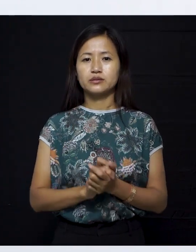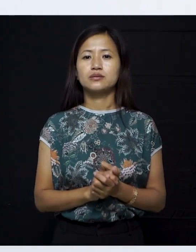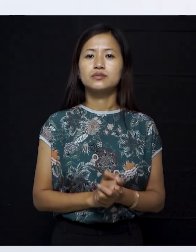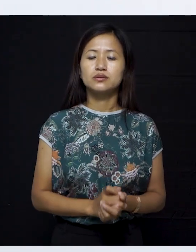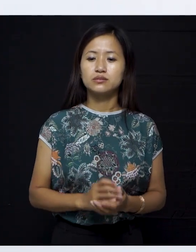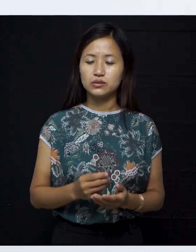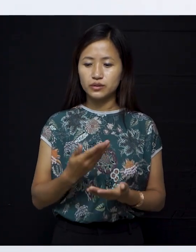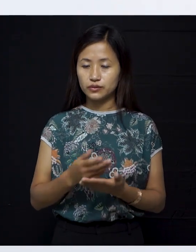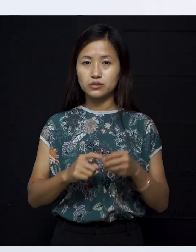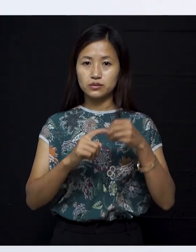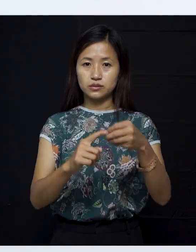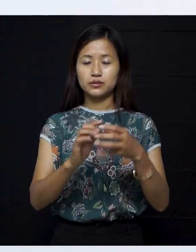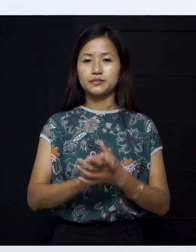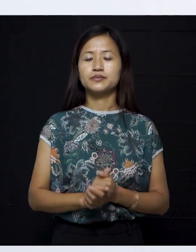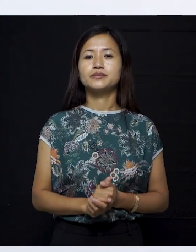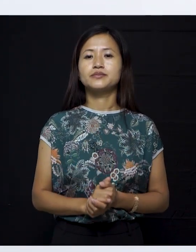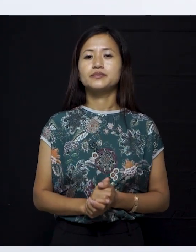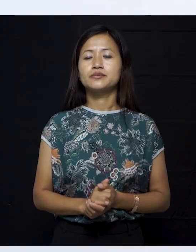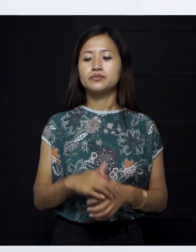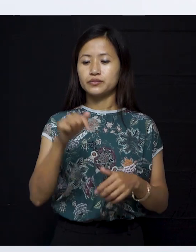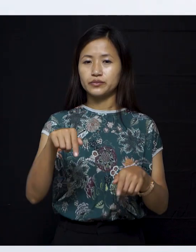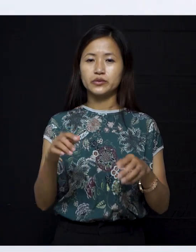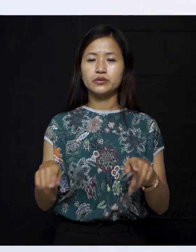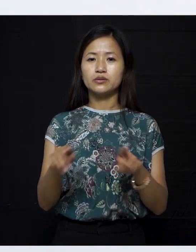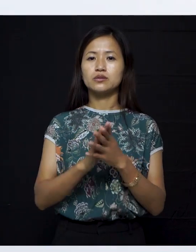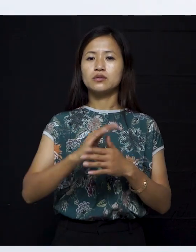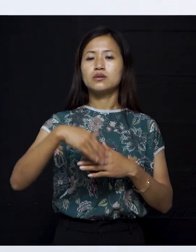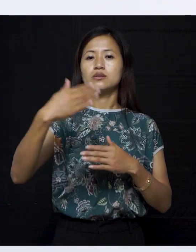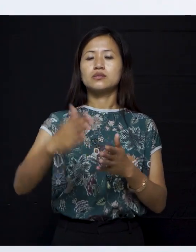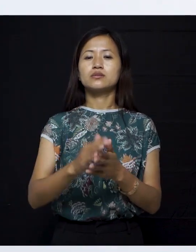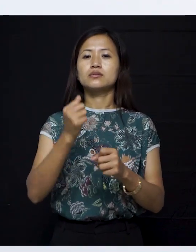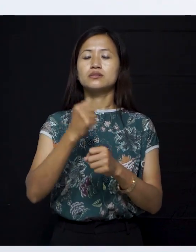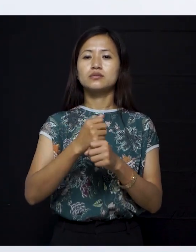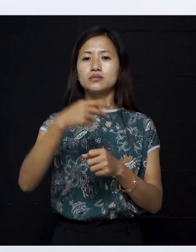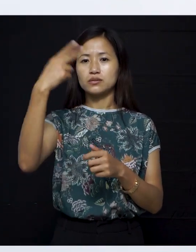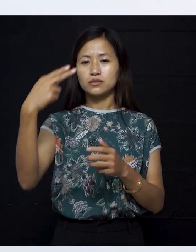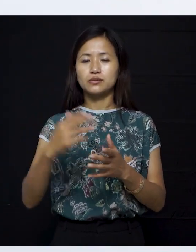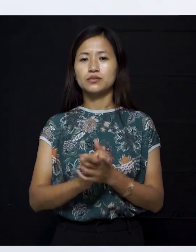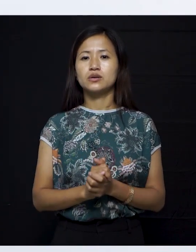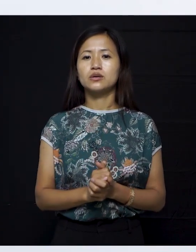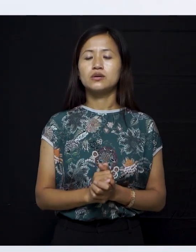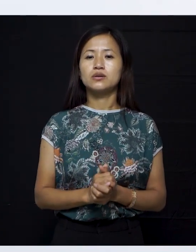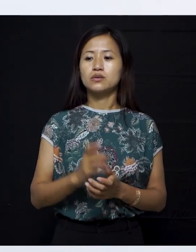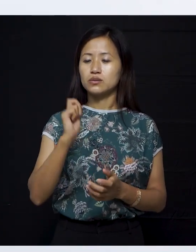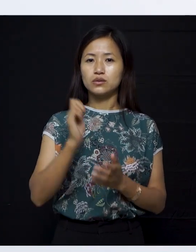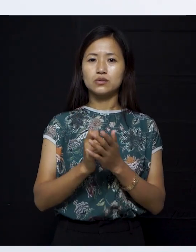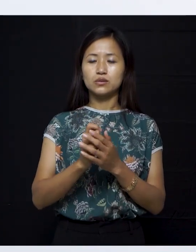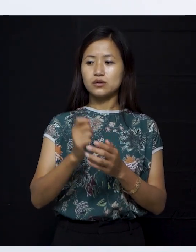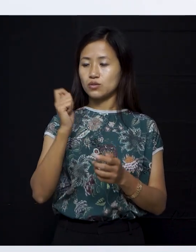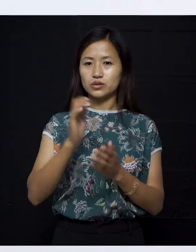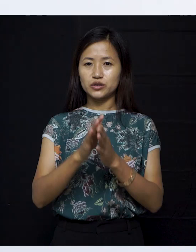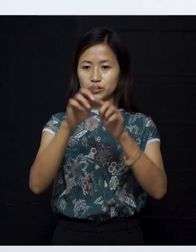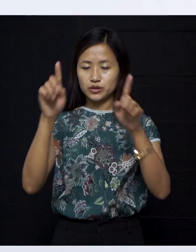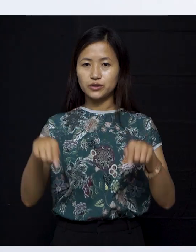of questions. And now we will go on to grammar worksheet 5. Okay, grammar worksheet 5, I'll help you to